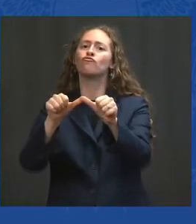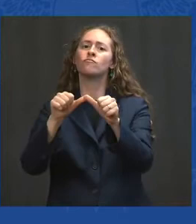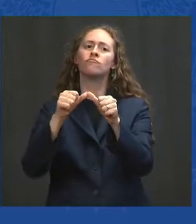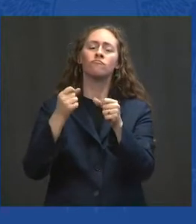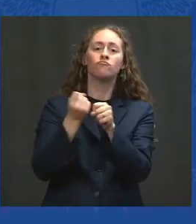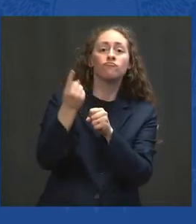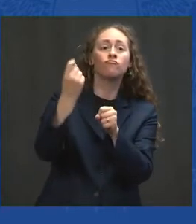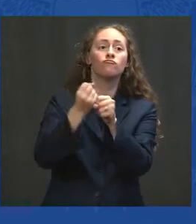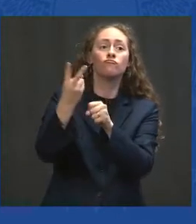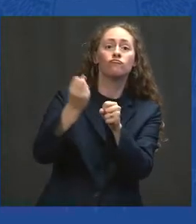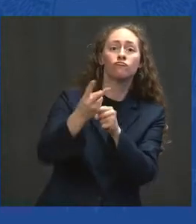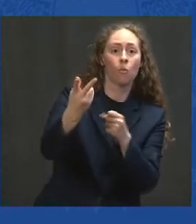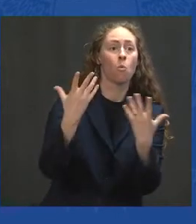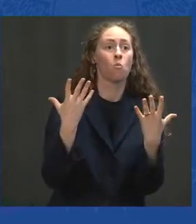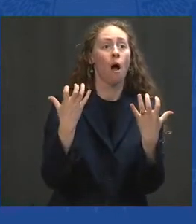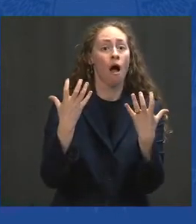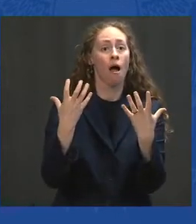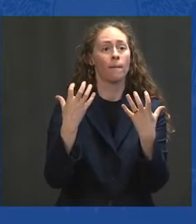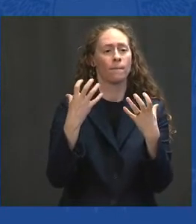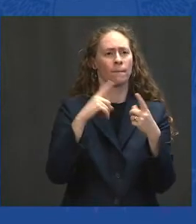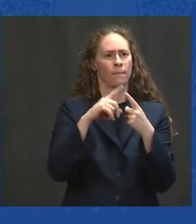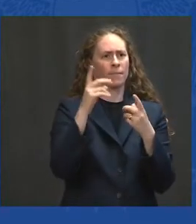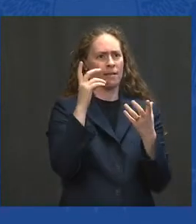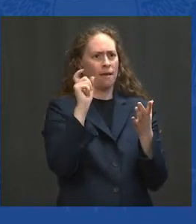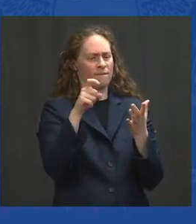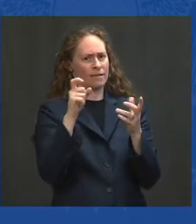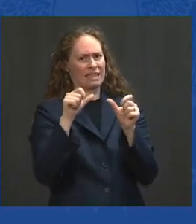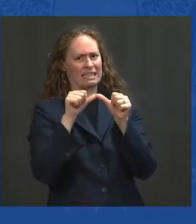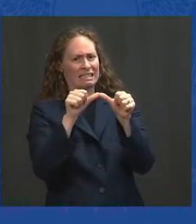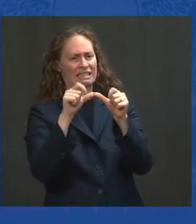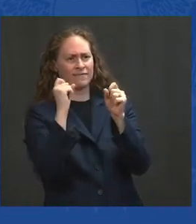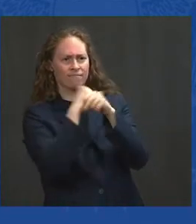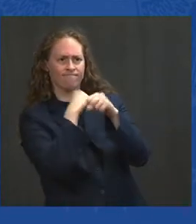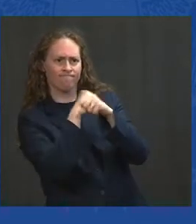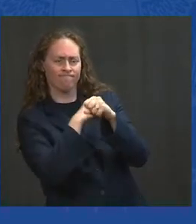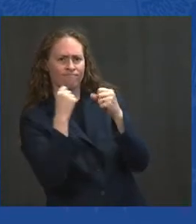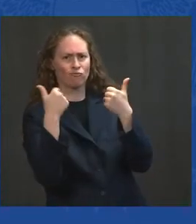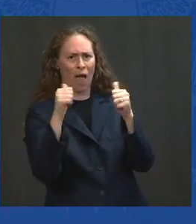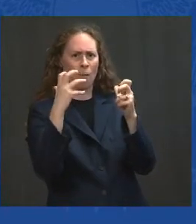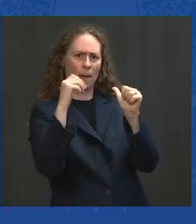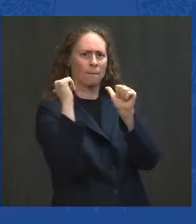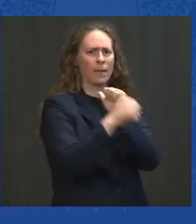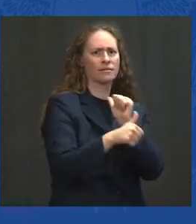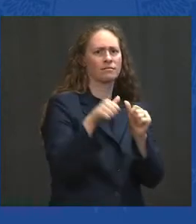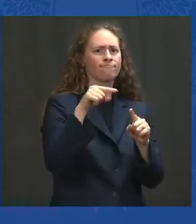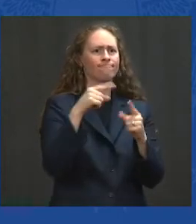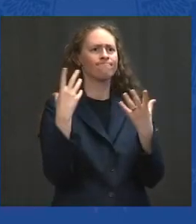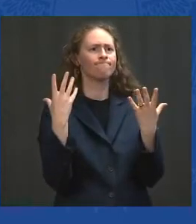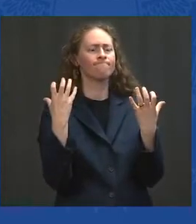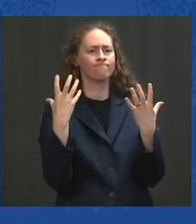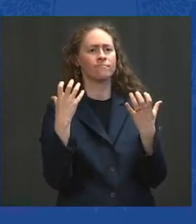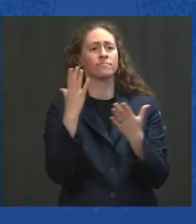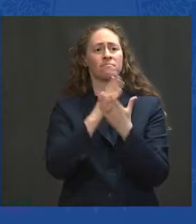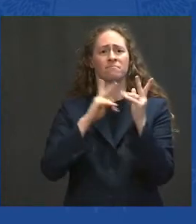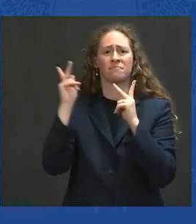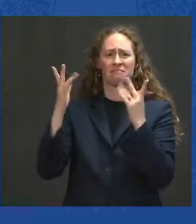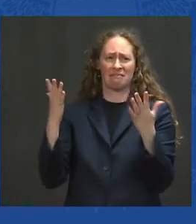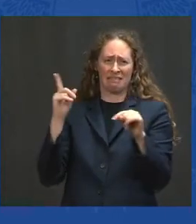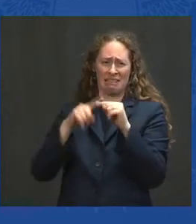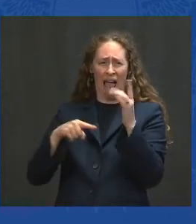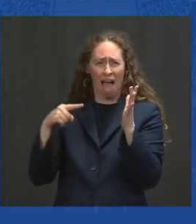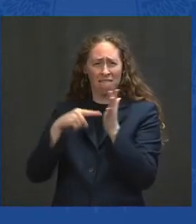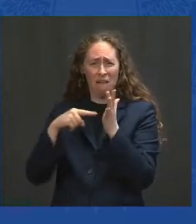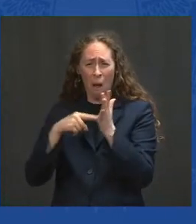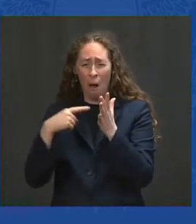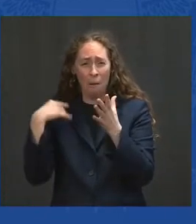of legislation we voted on soon, saying we're going to continue this. To the people who say we can't afford to give the middle class a break, I